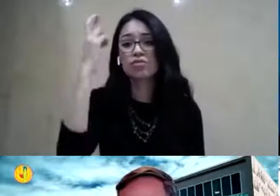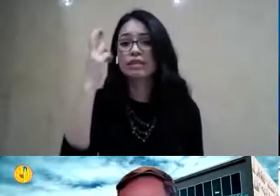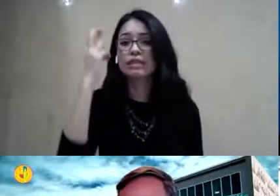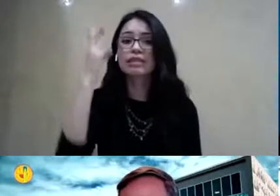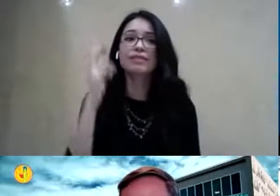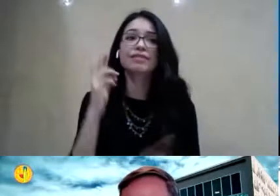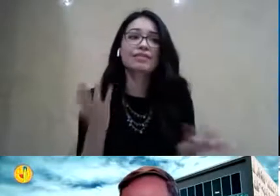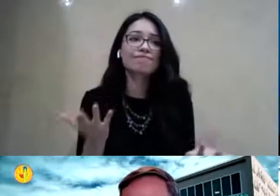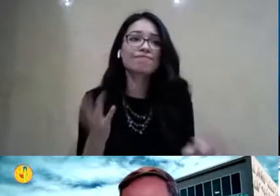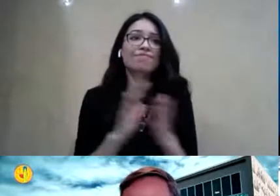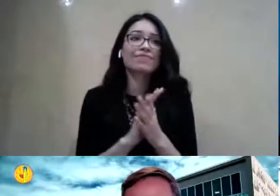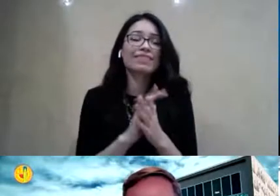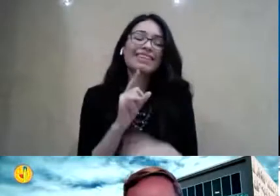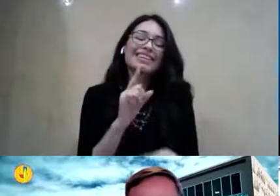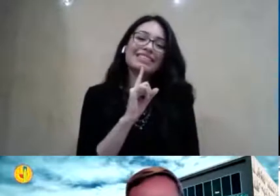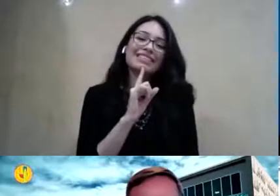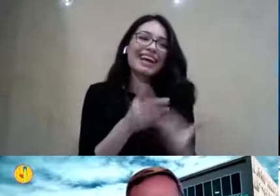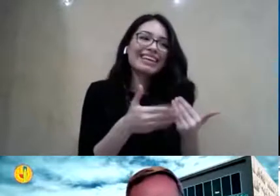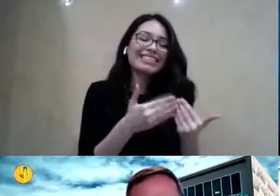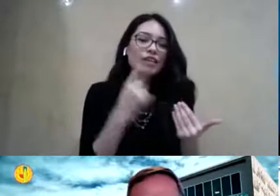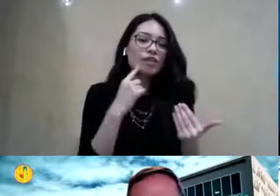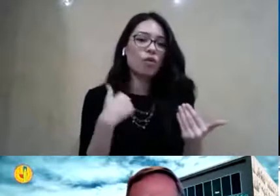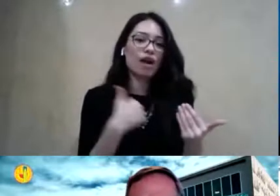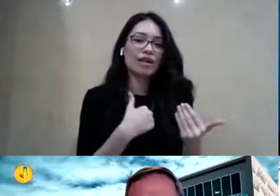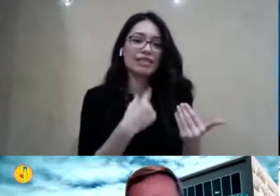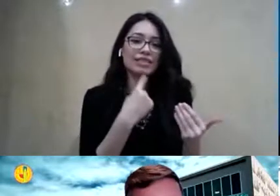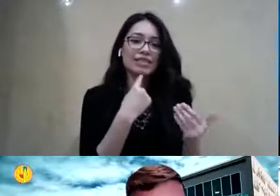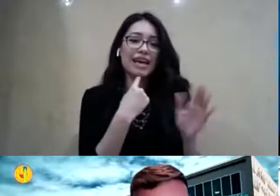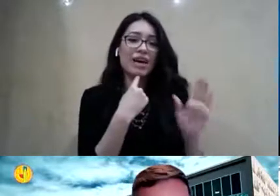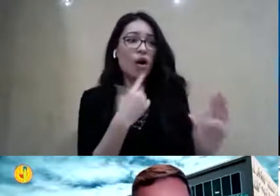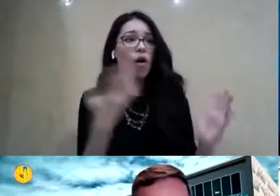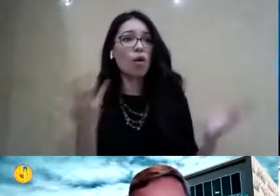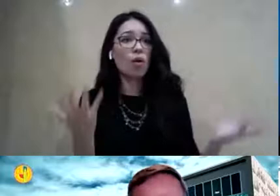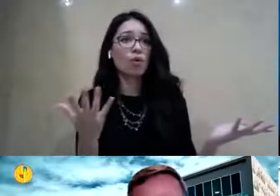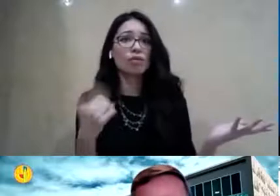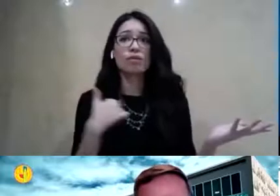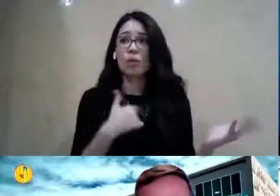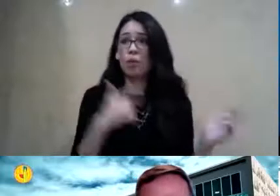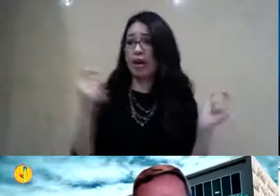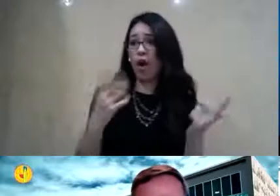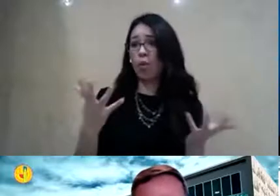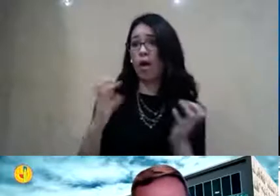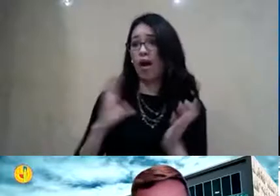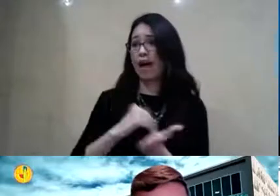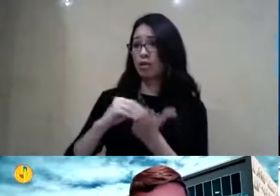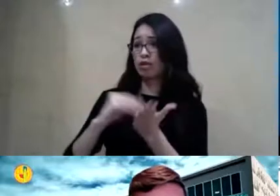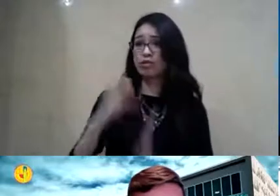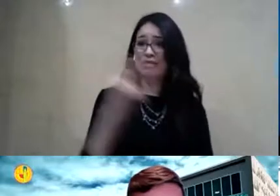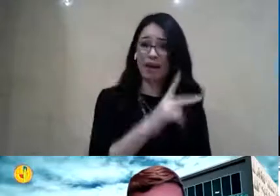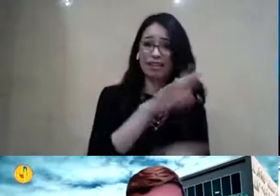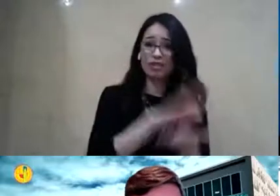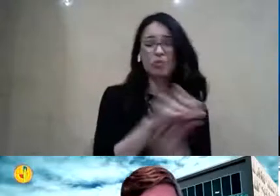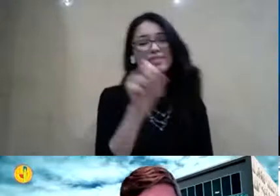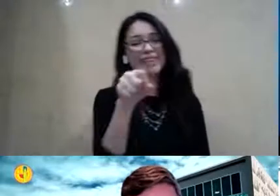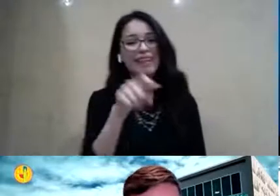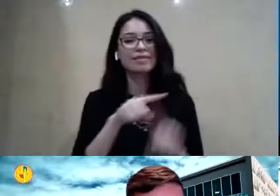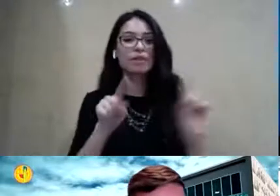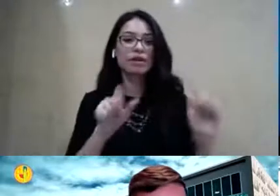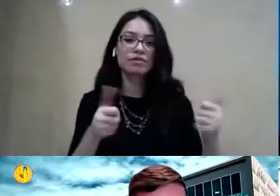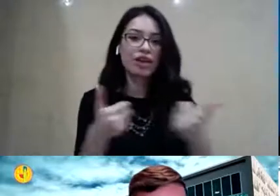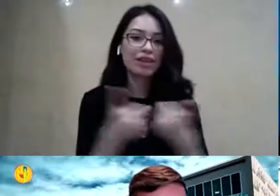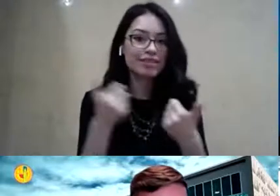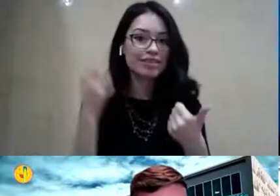to say we'd all like students back in schools. You know, raise your hand, who wouldn't? The challenge is to do it safely, and the challenge is to do it within the